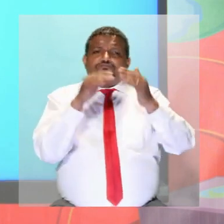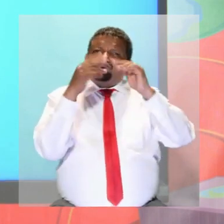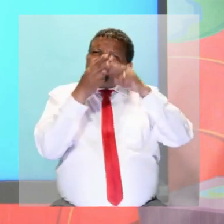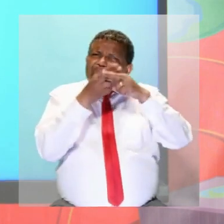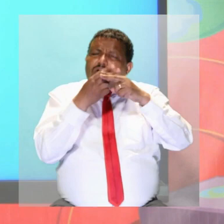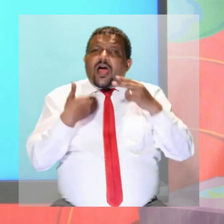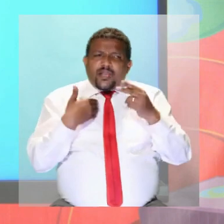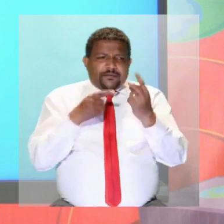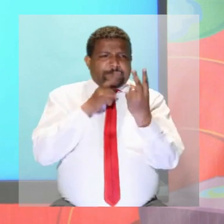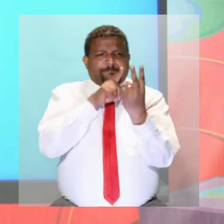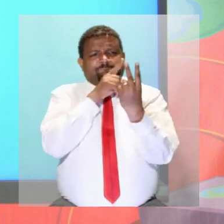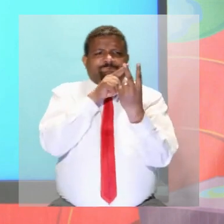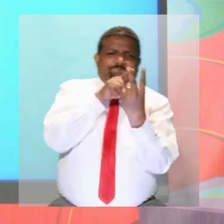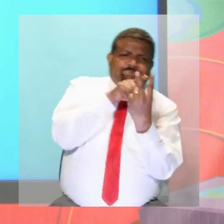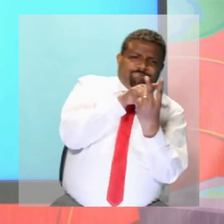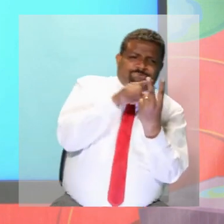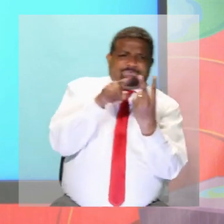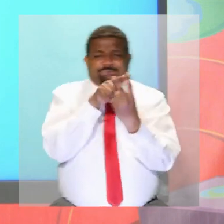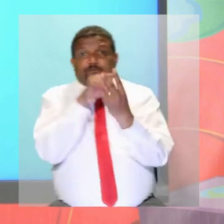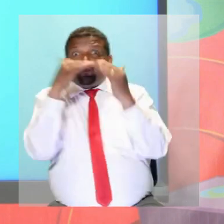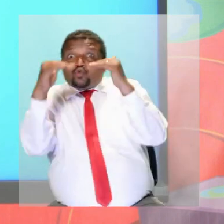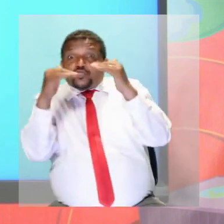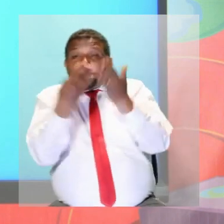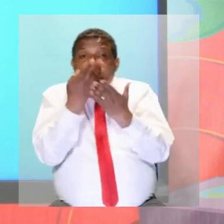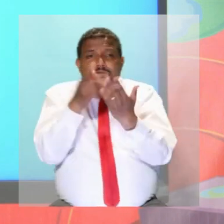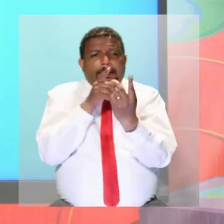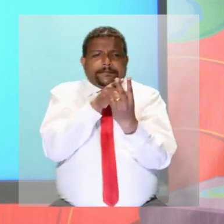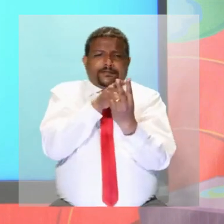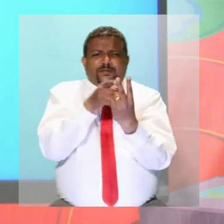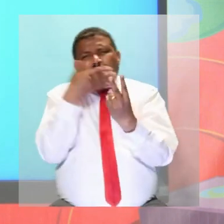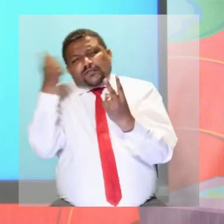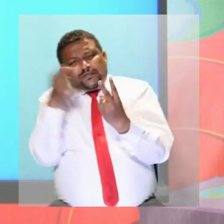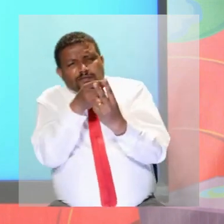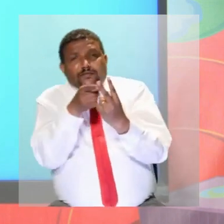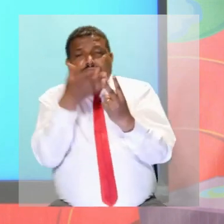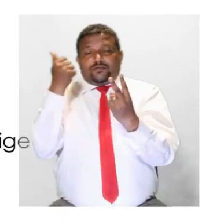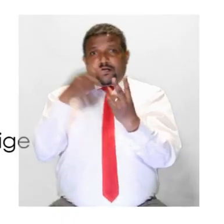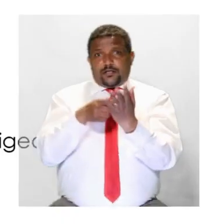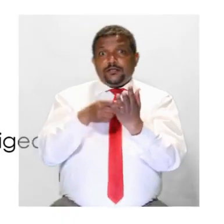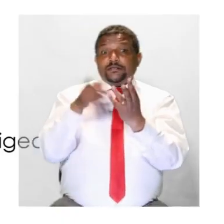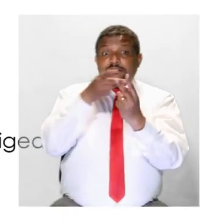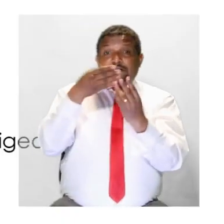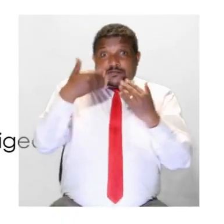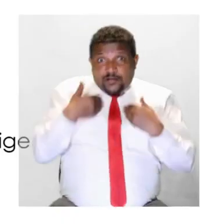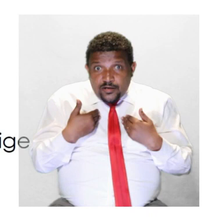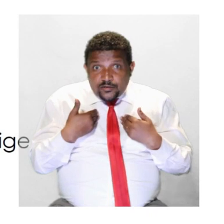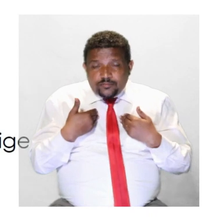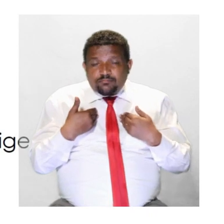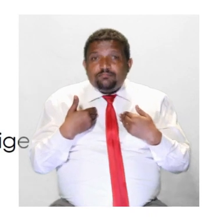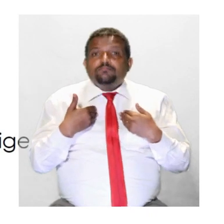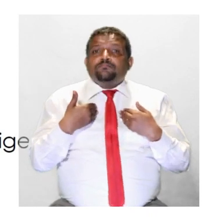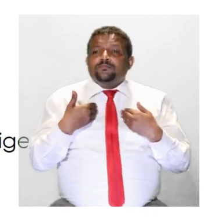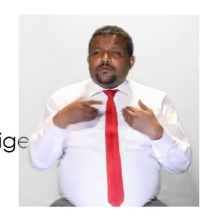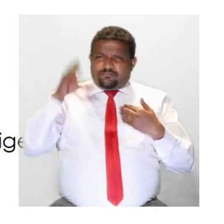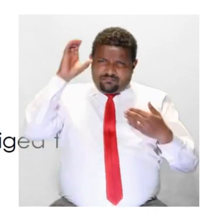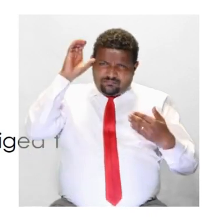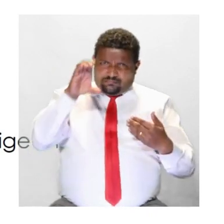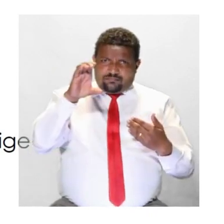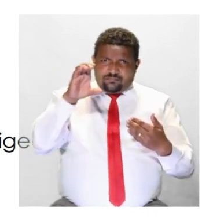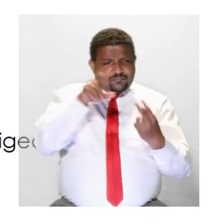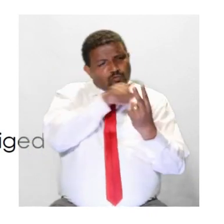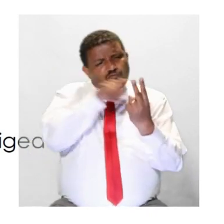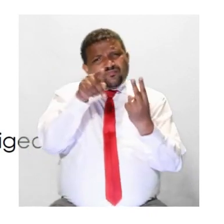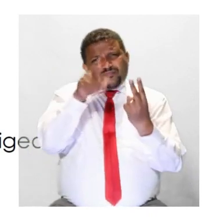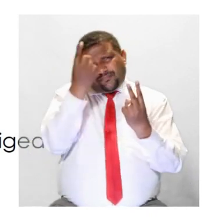there is limited resource, then it leads to choice, and if there is choice, if we are obliged to make choice, we are going